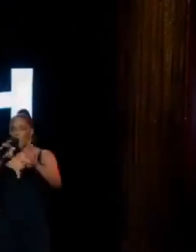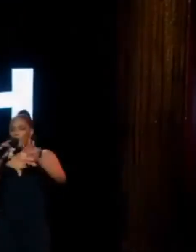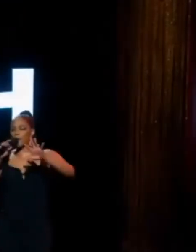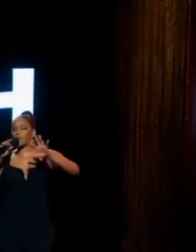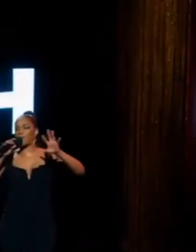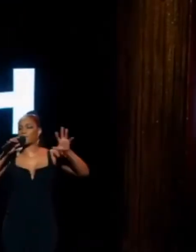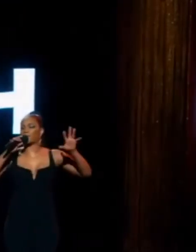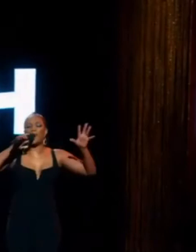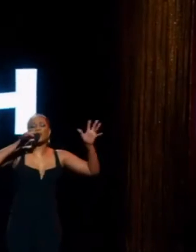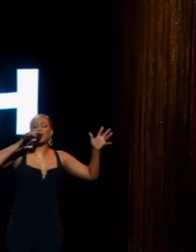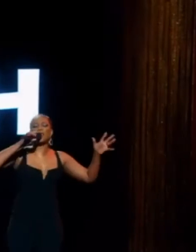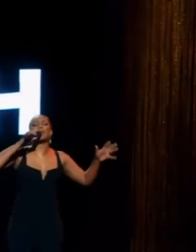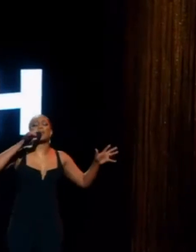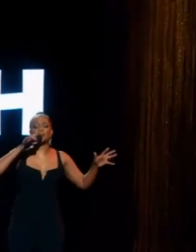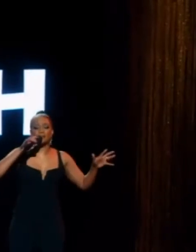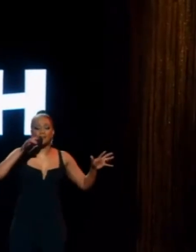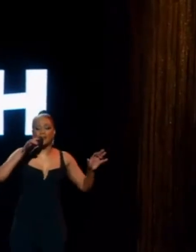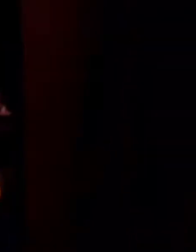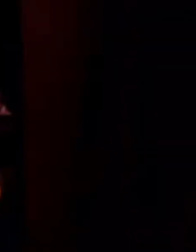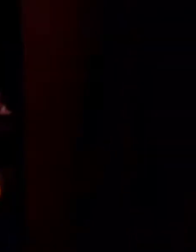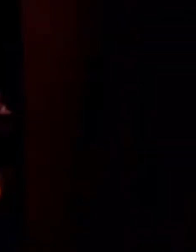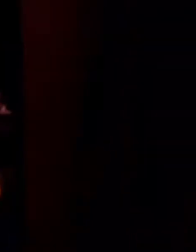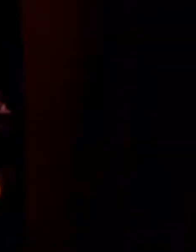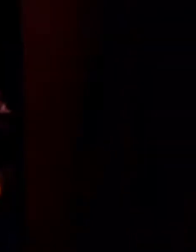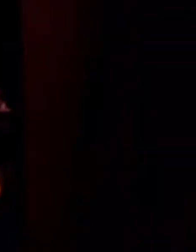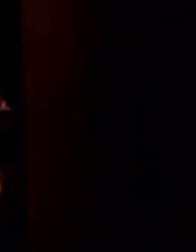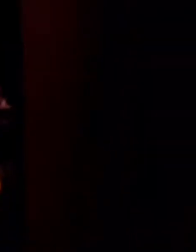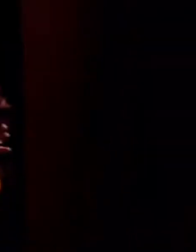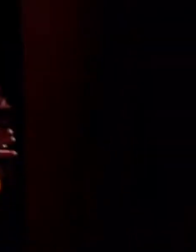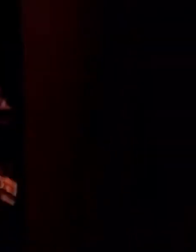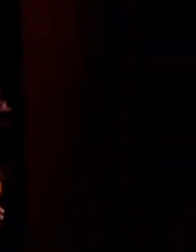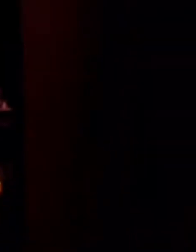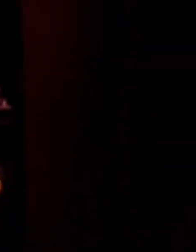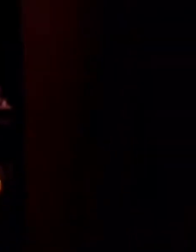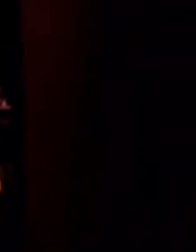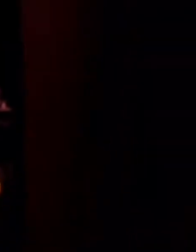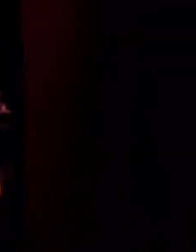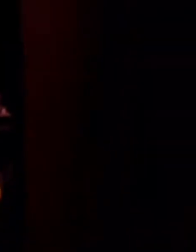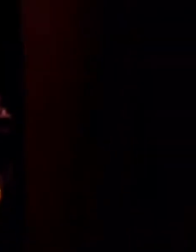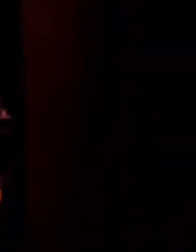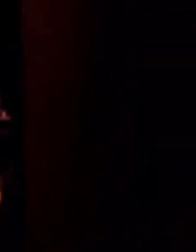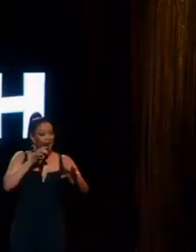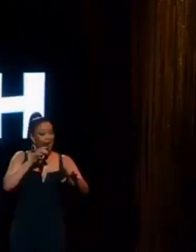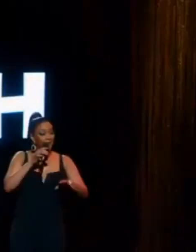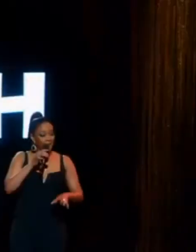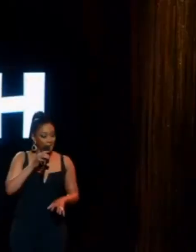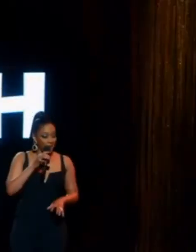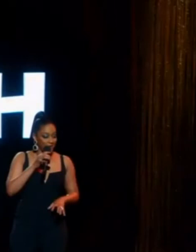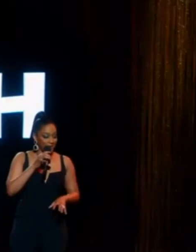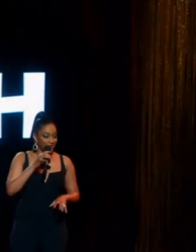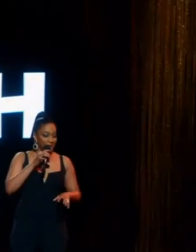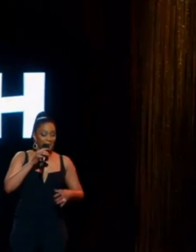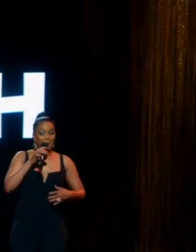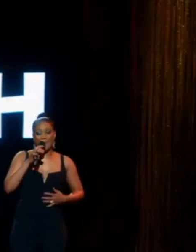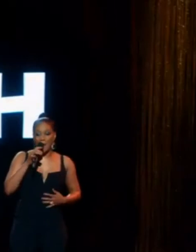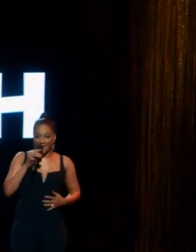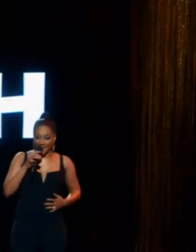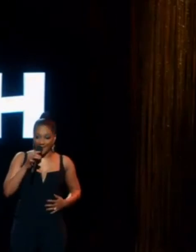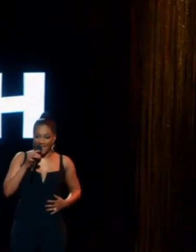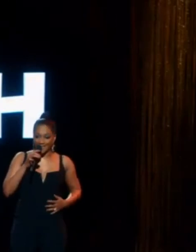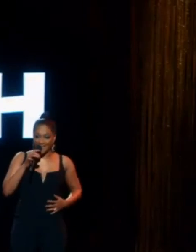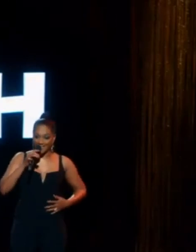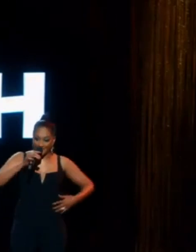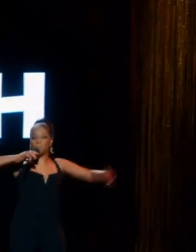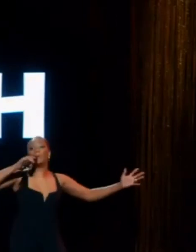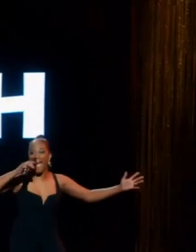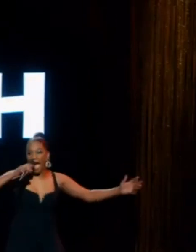There was a war there for 30 years, and my father was from there. He's an Eritrean Jew, and he came here to America, met my mama at a